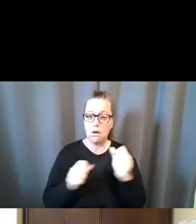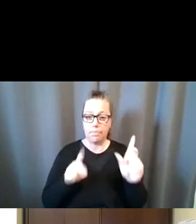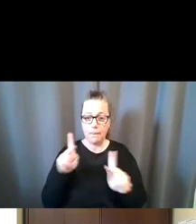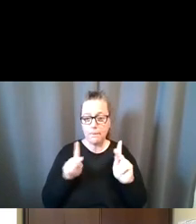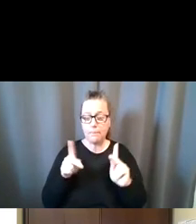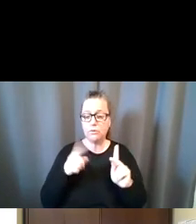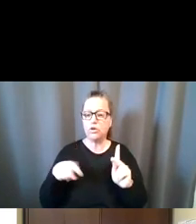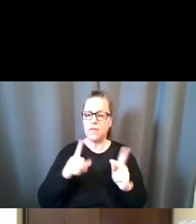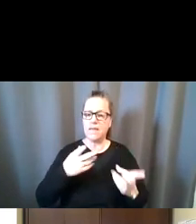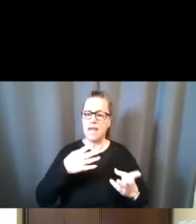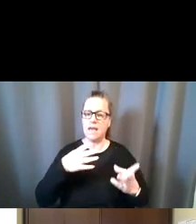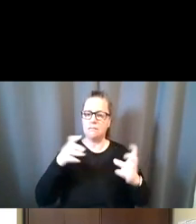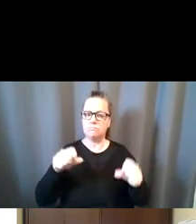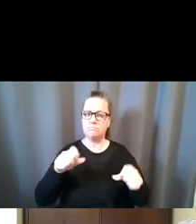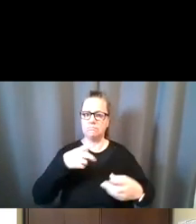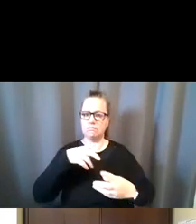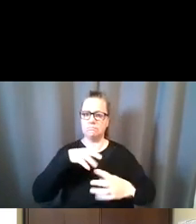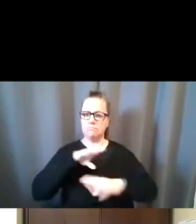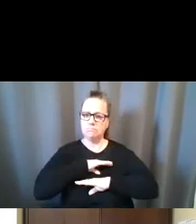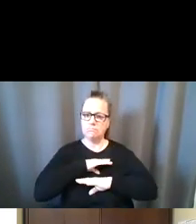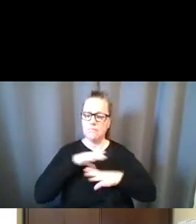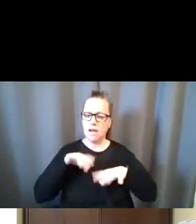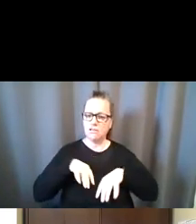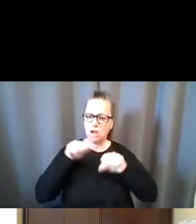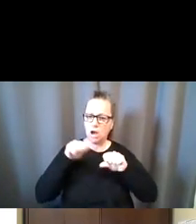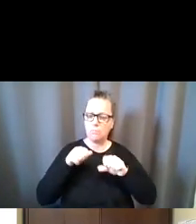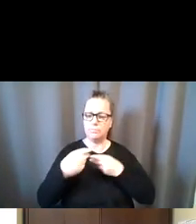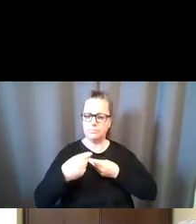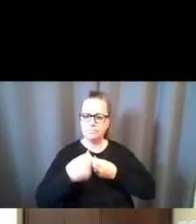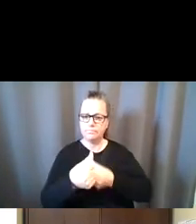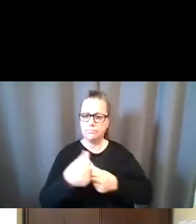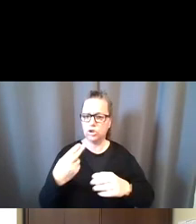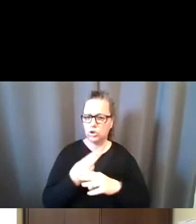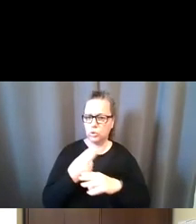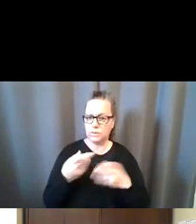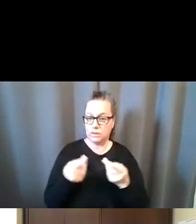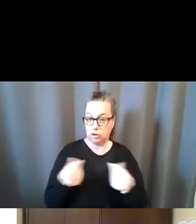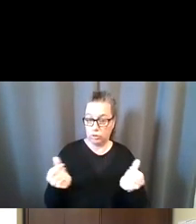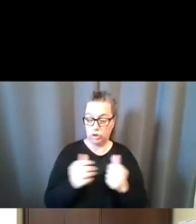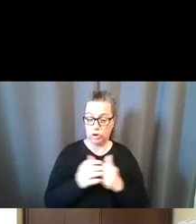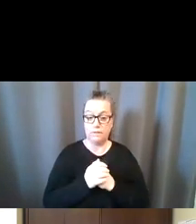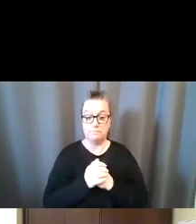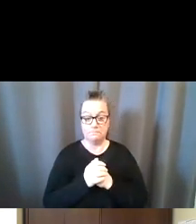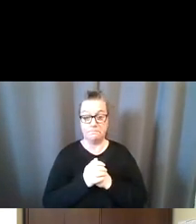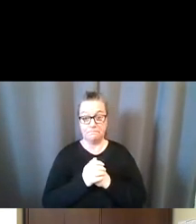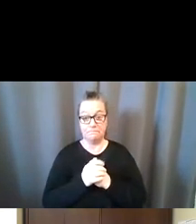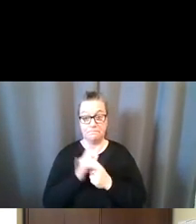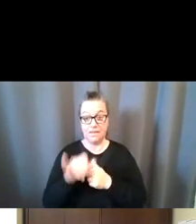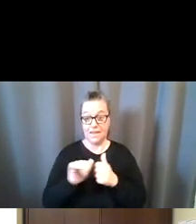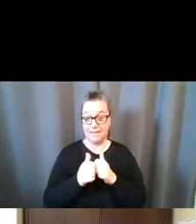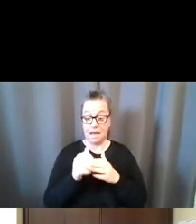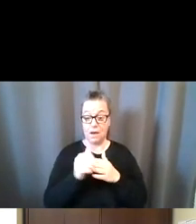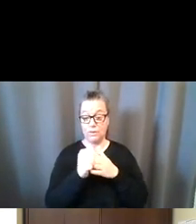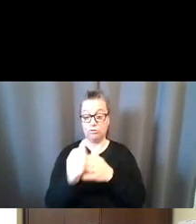will sufficiently adopt and proficiently use the solution that we're bringing forward? That's how we drive